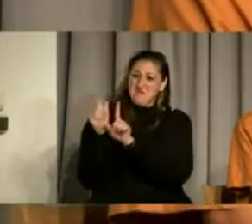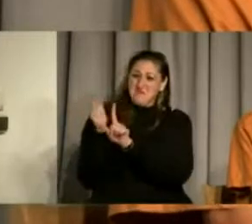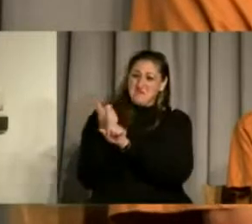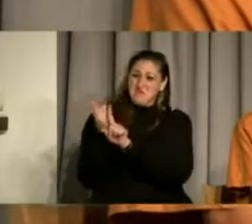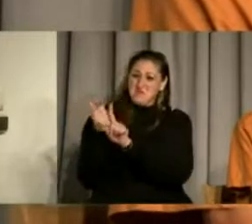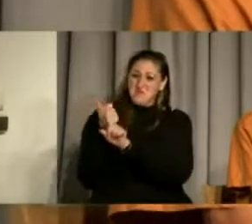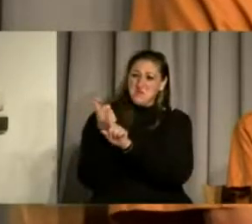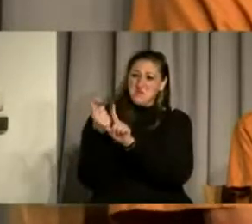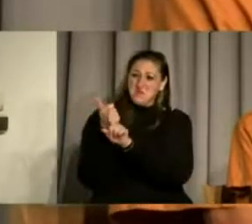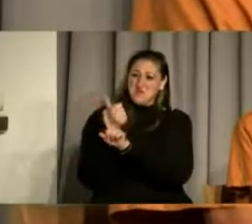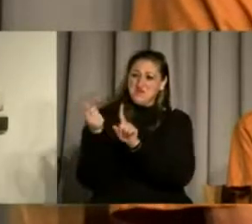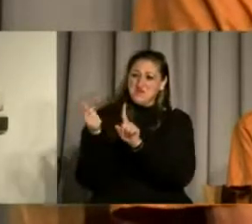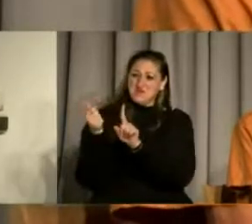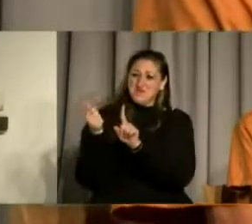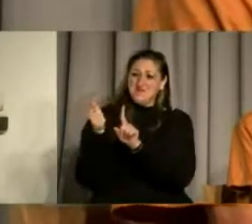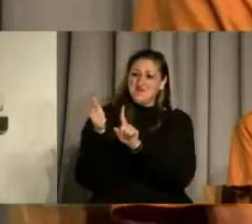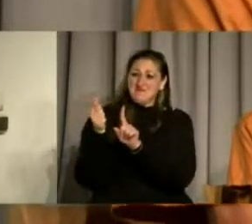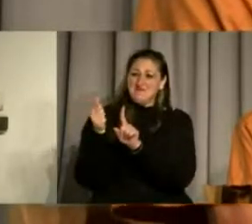home.